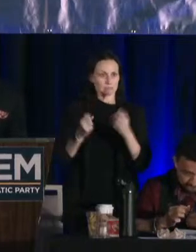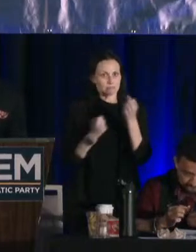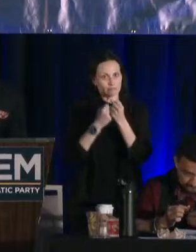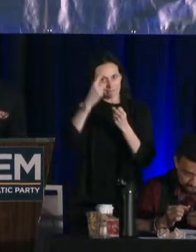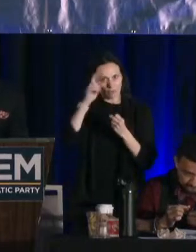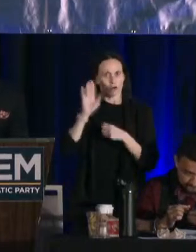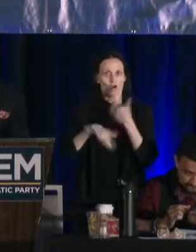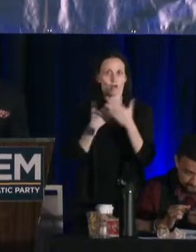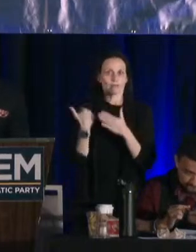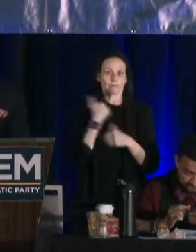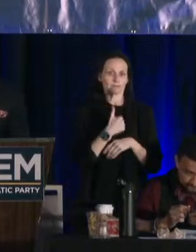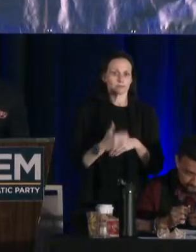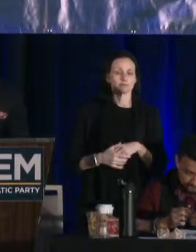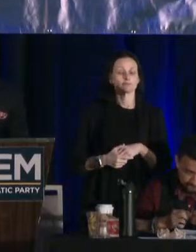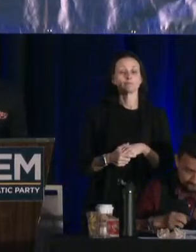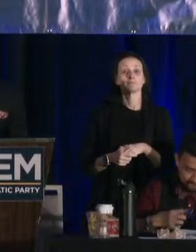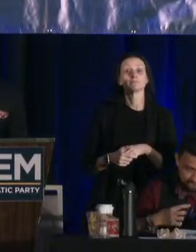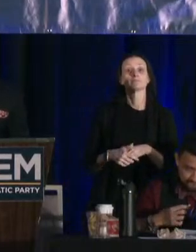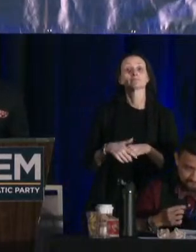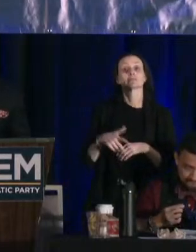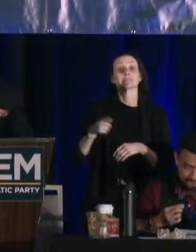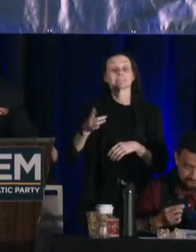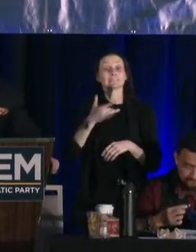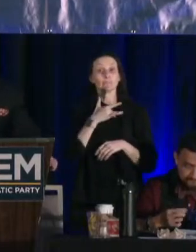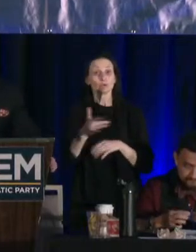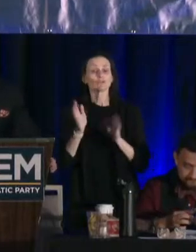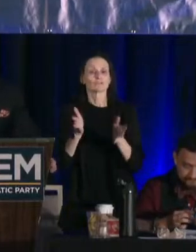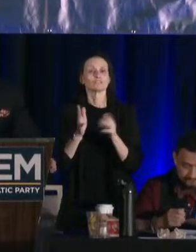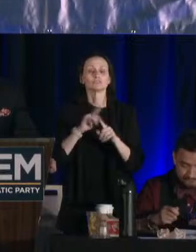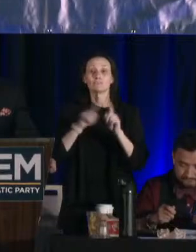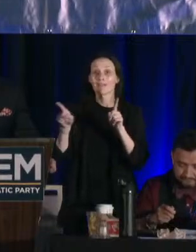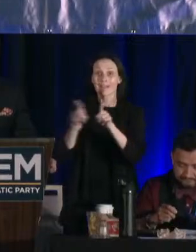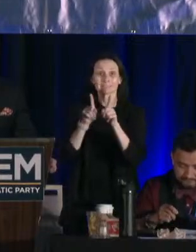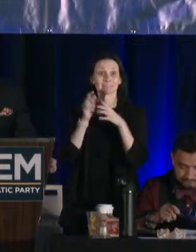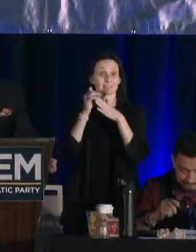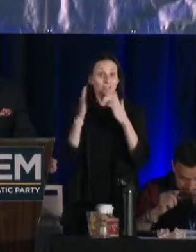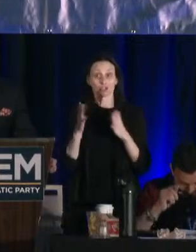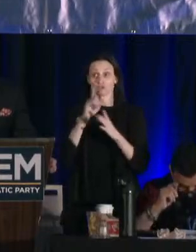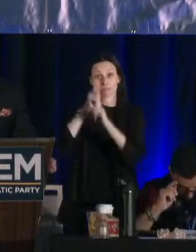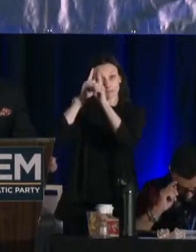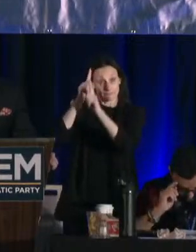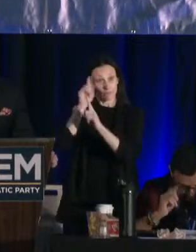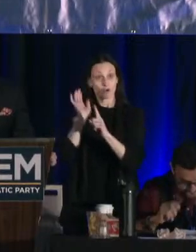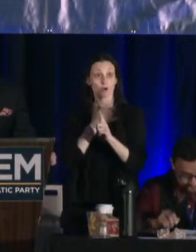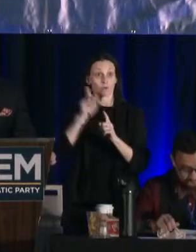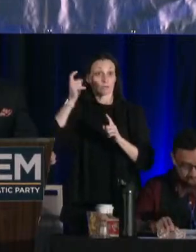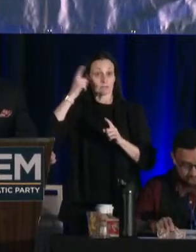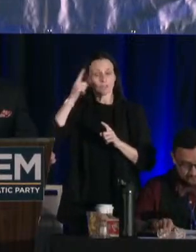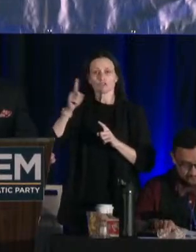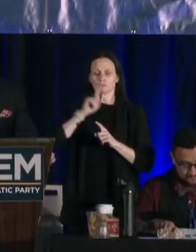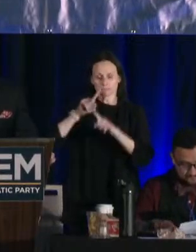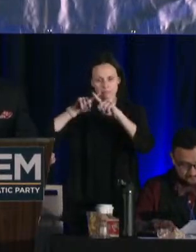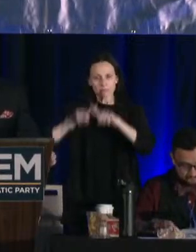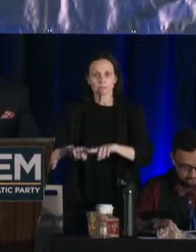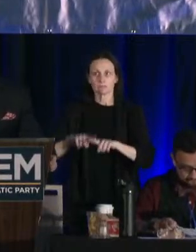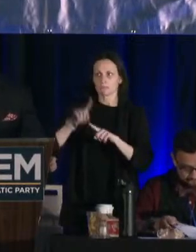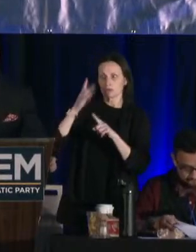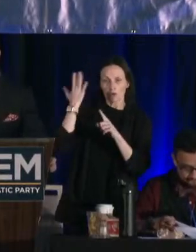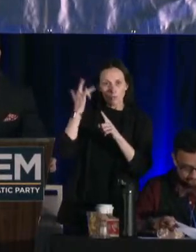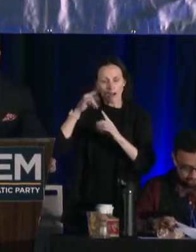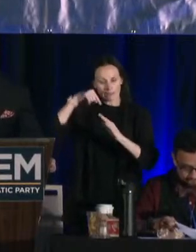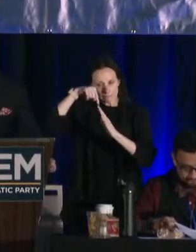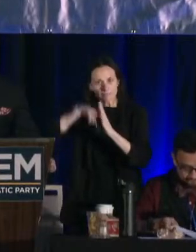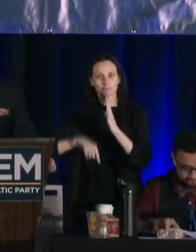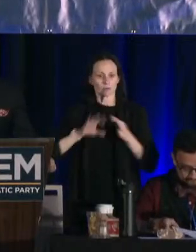us. These are difficult conversations, but as leaders, the fate of our democracy depends on our ability to assemble a wide and